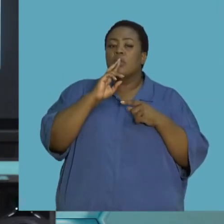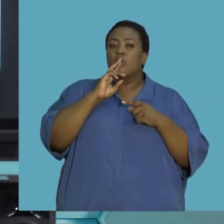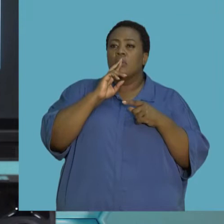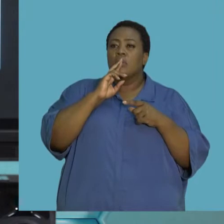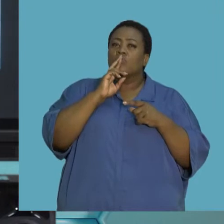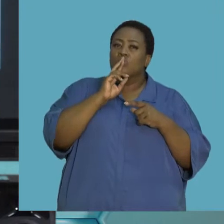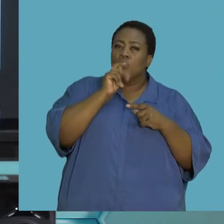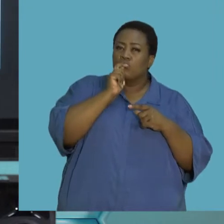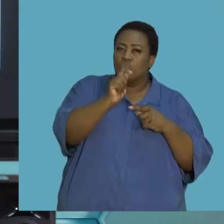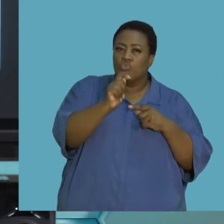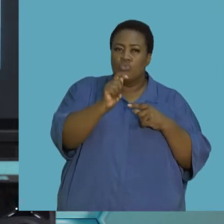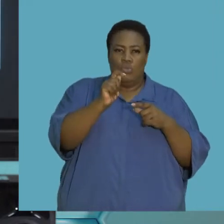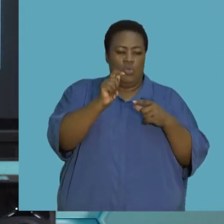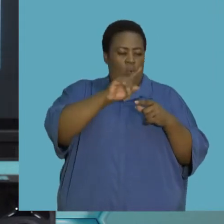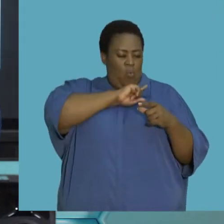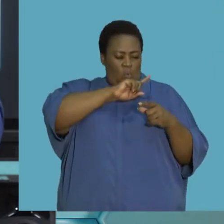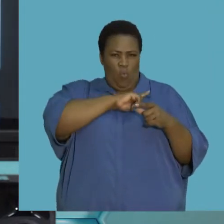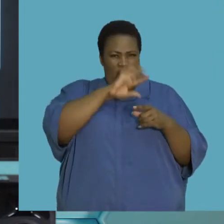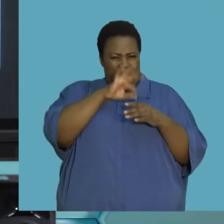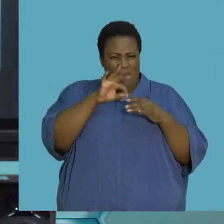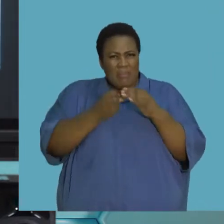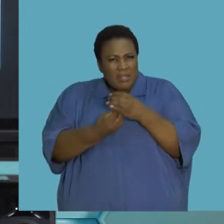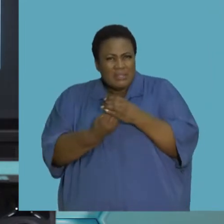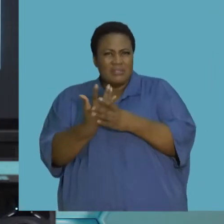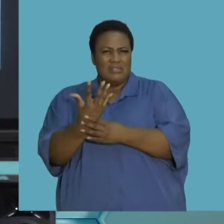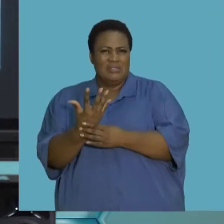formulated a question, and we've got to now test